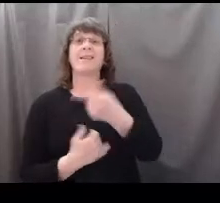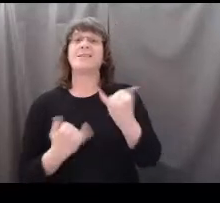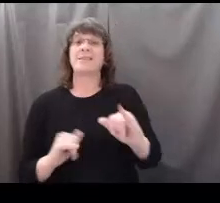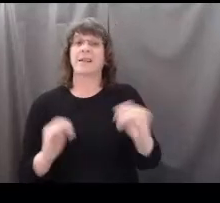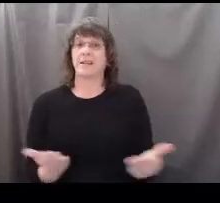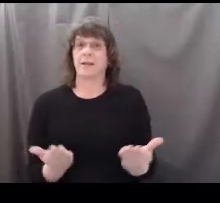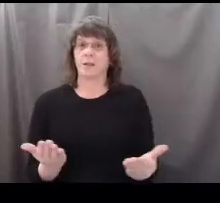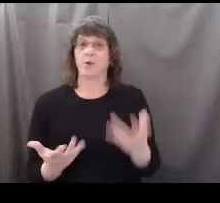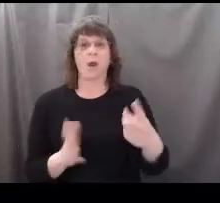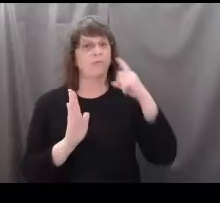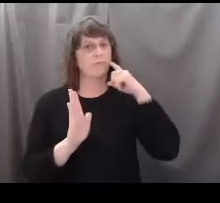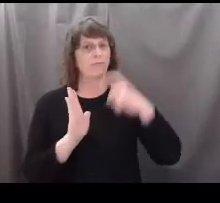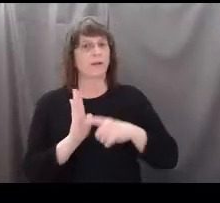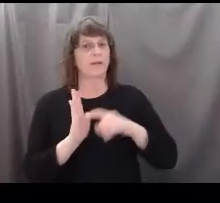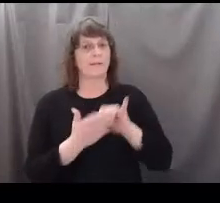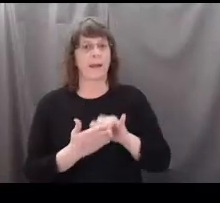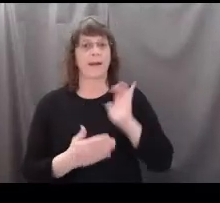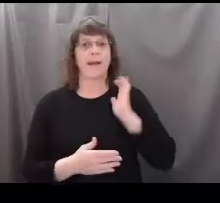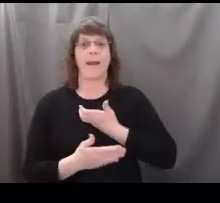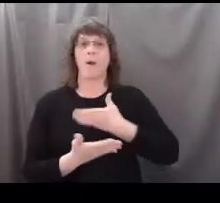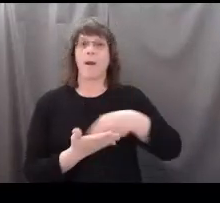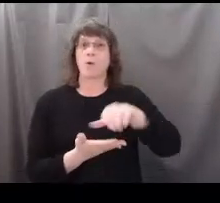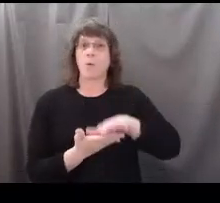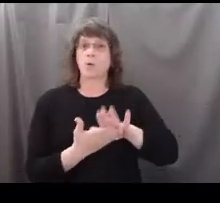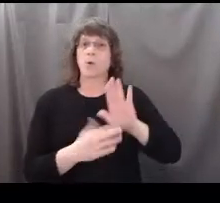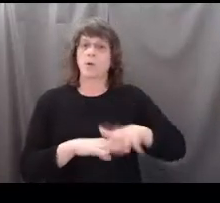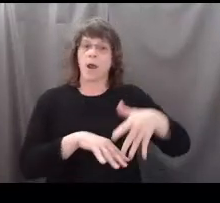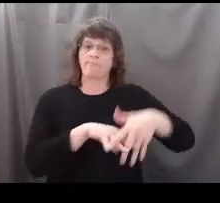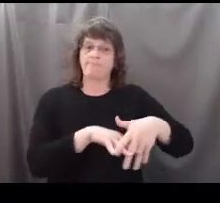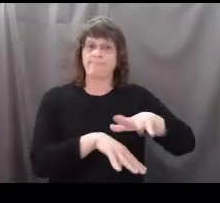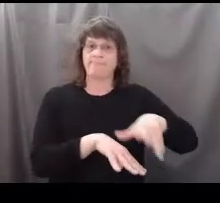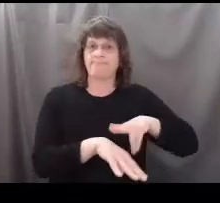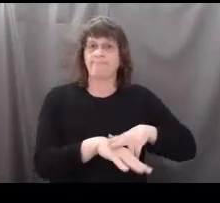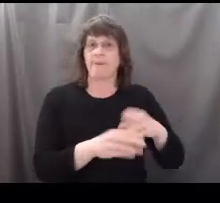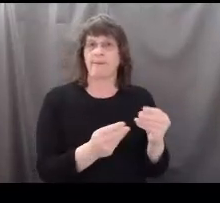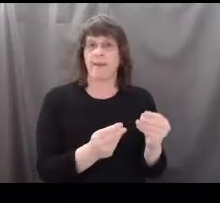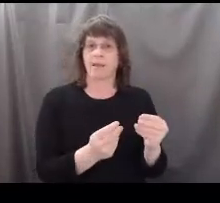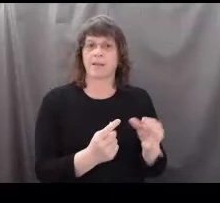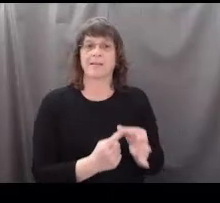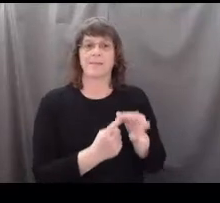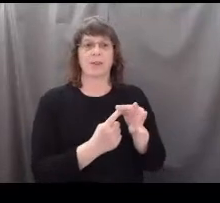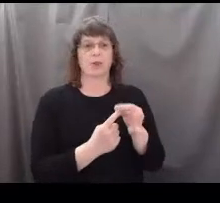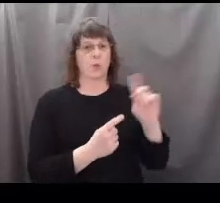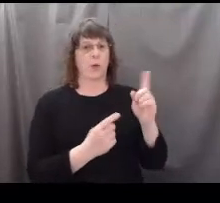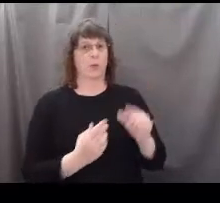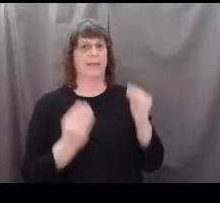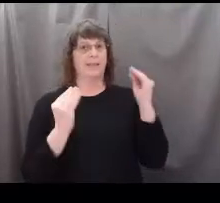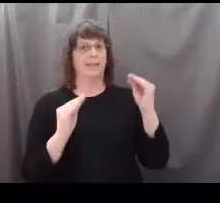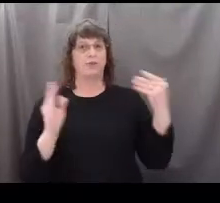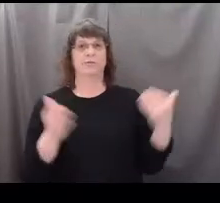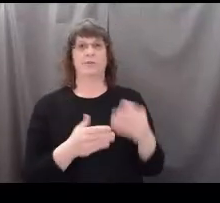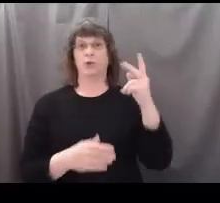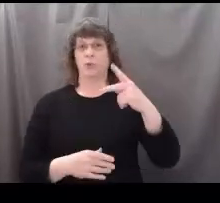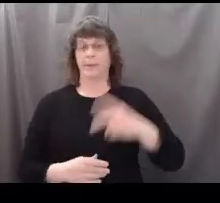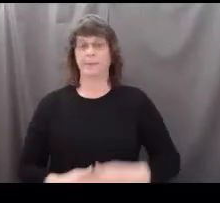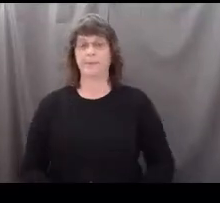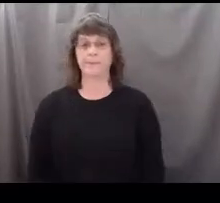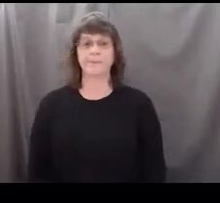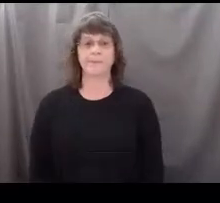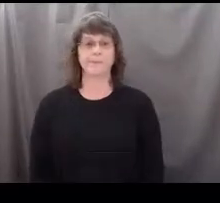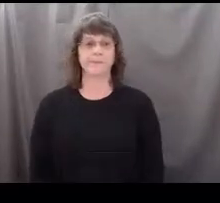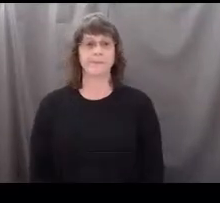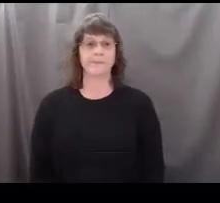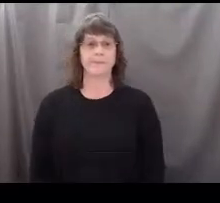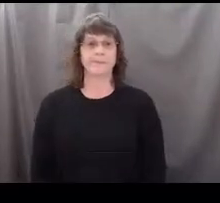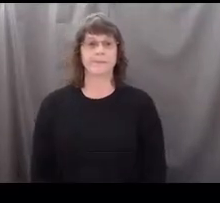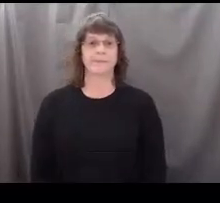I want to recognize that our outdoor schools are on Indigenous land, especially where we teach in the Portland area.